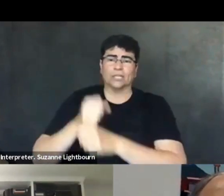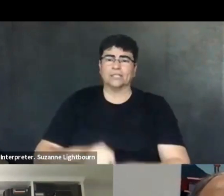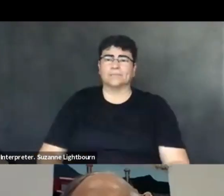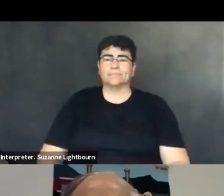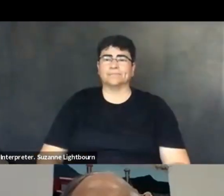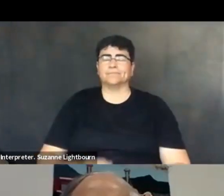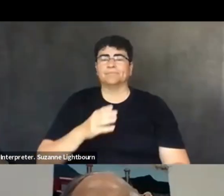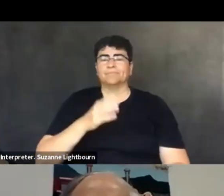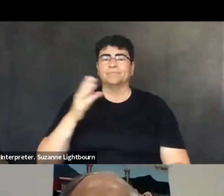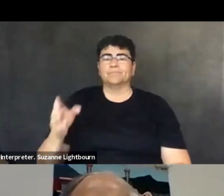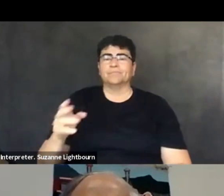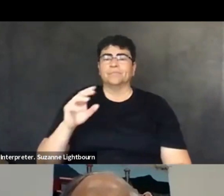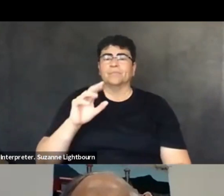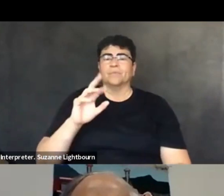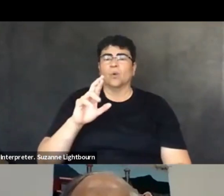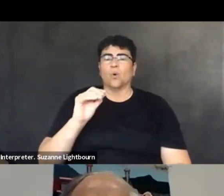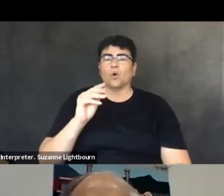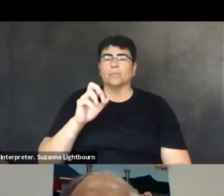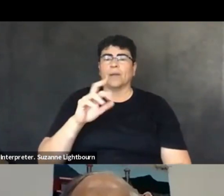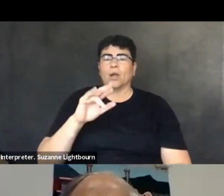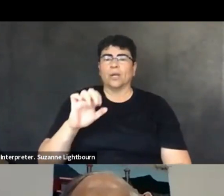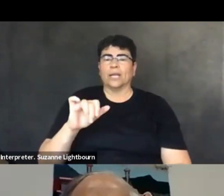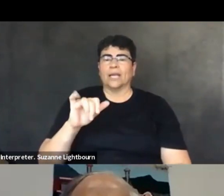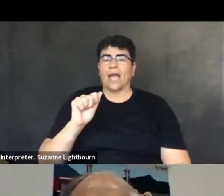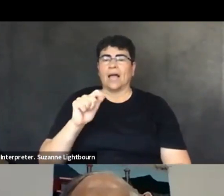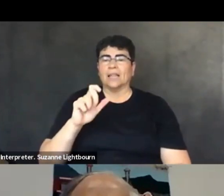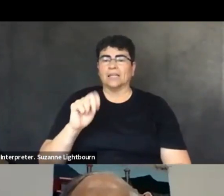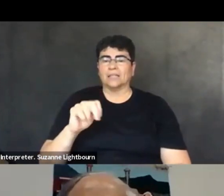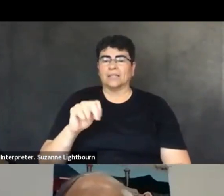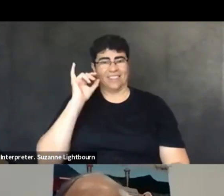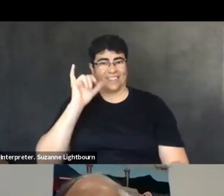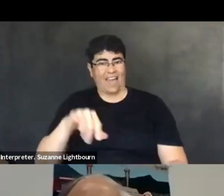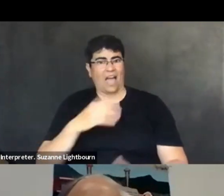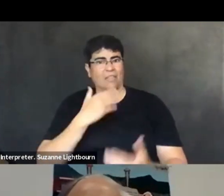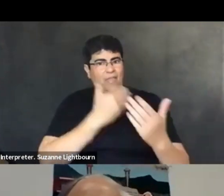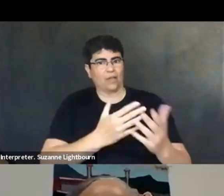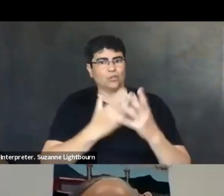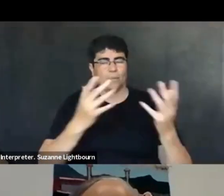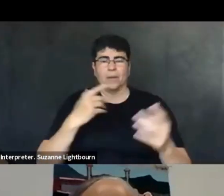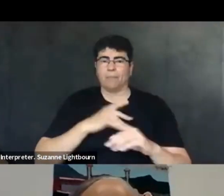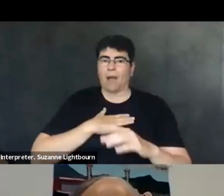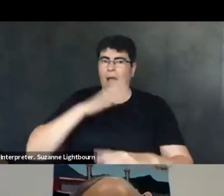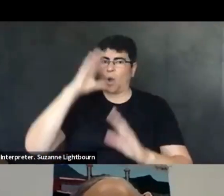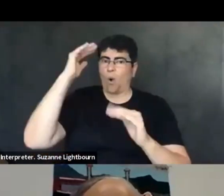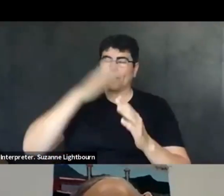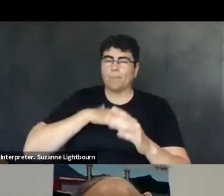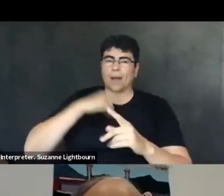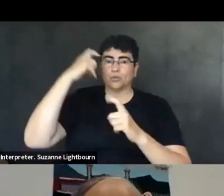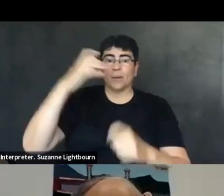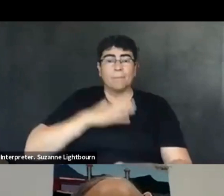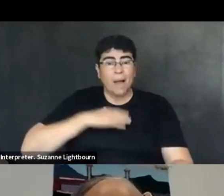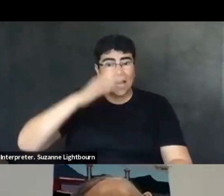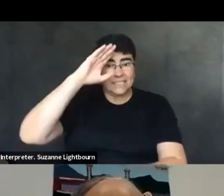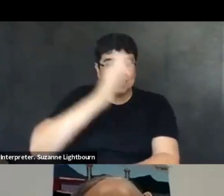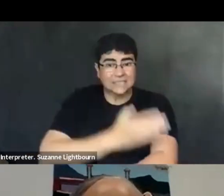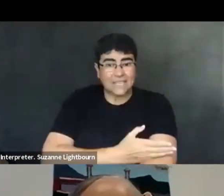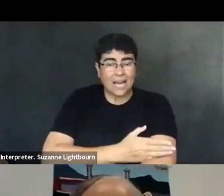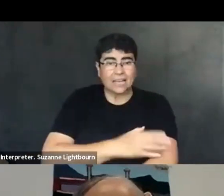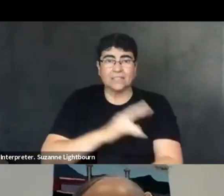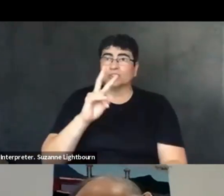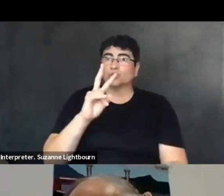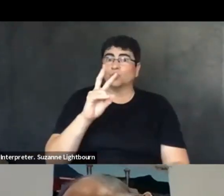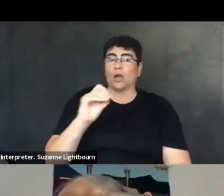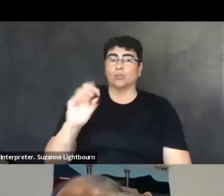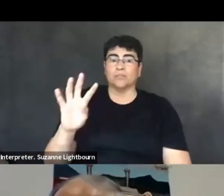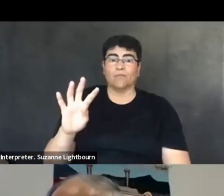Himmeter, because that's my hope and that's my dream. But my son was a preschooler in